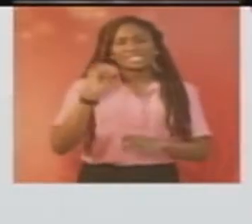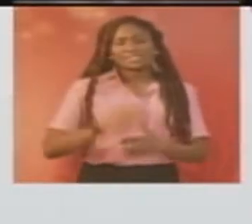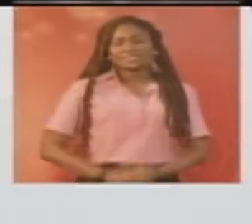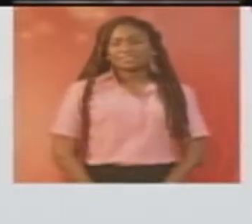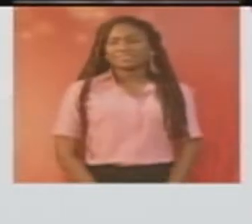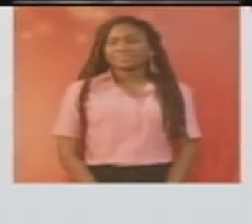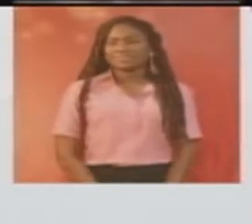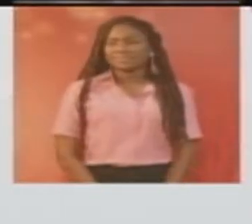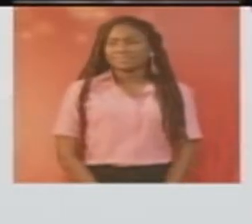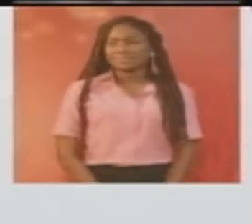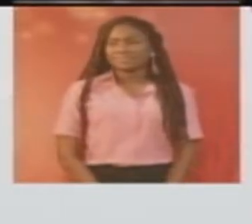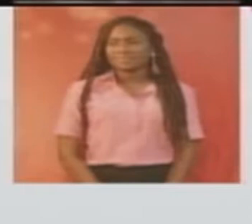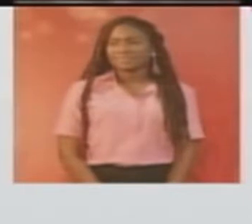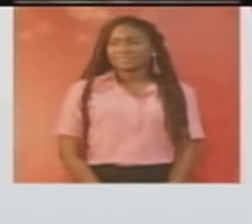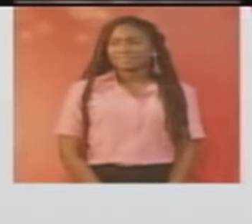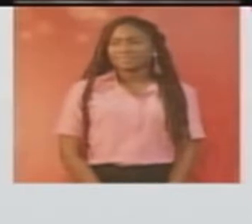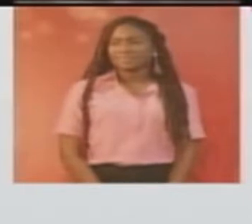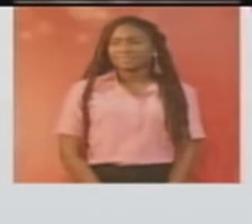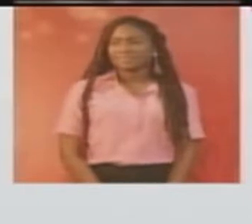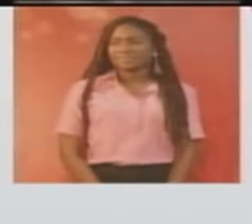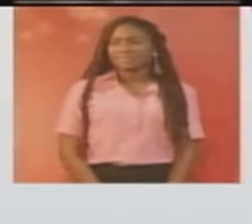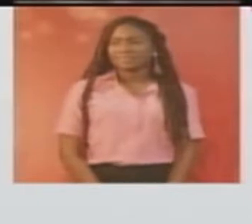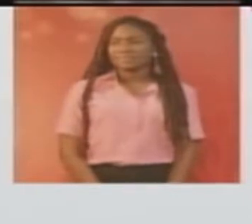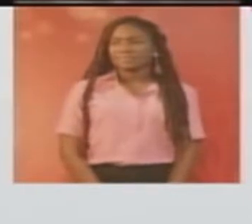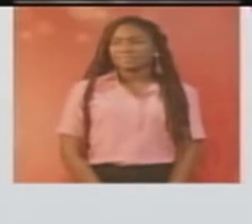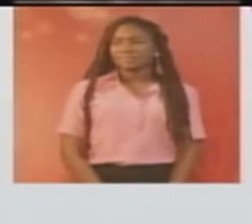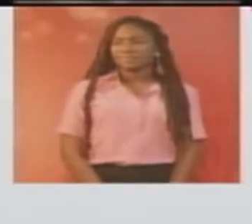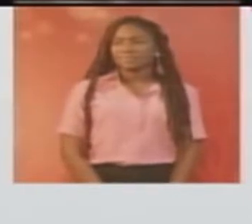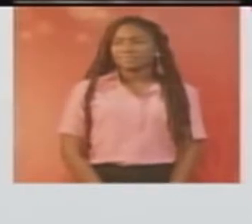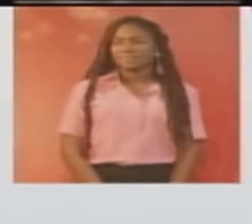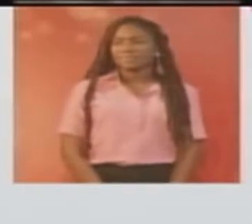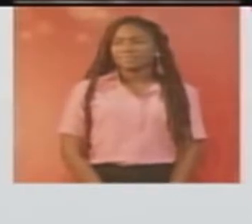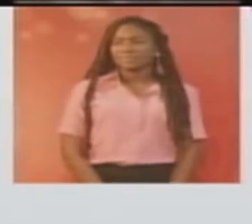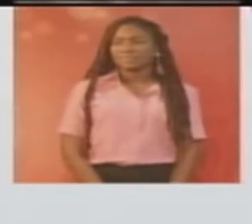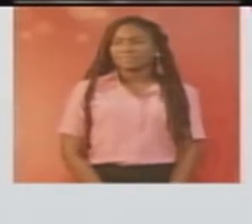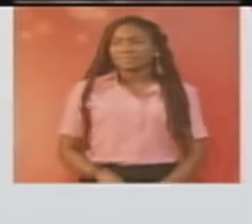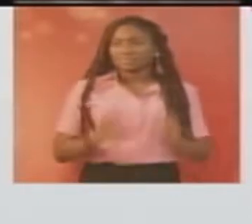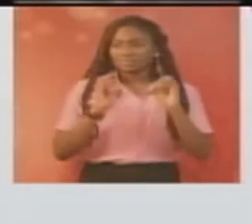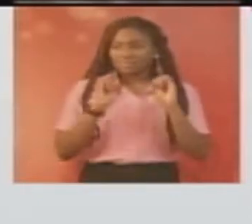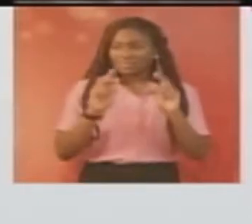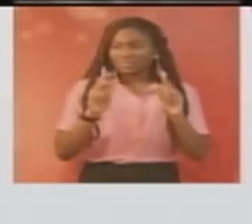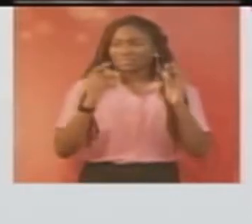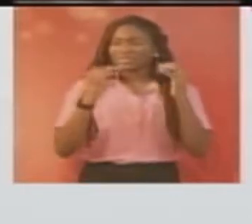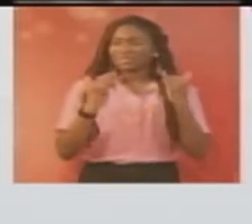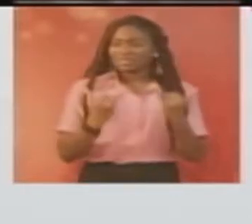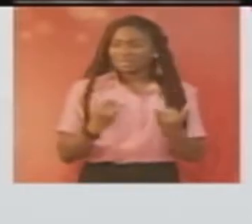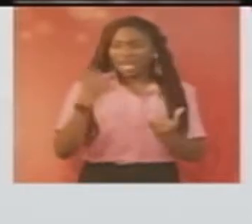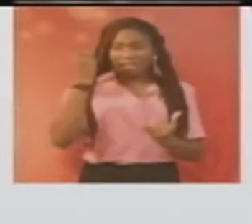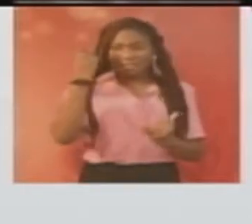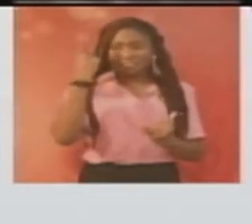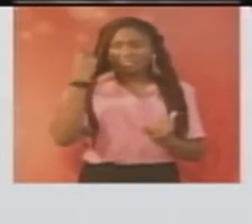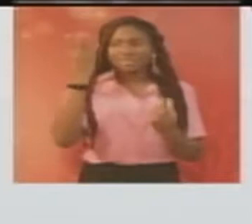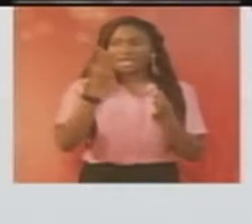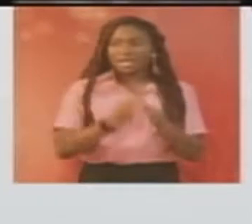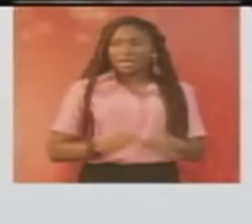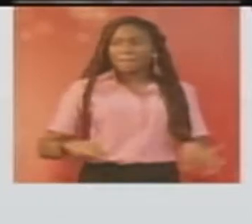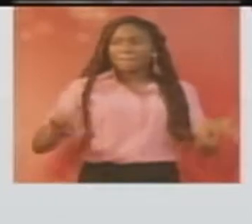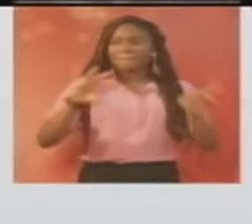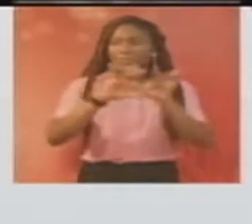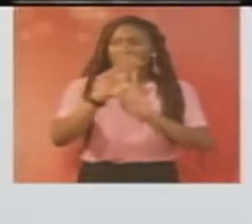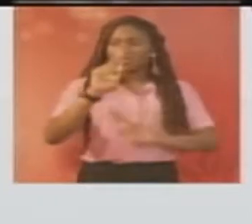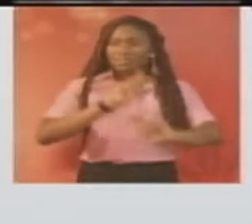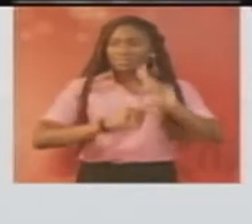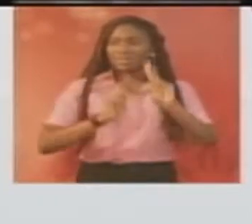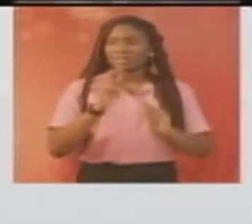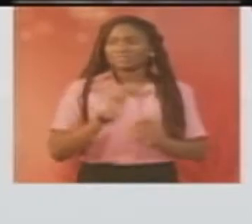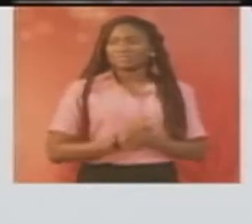now stay with Ms. Sukchan, as she would now emphasize the importance of those persons who have not received.